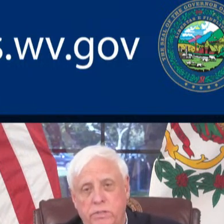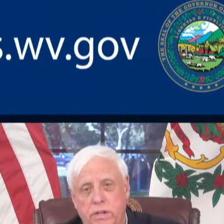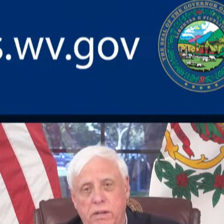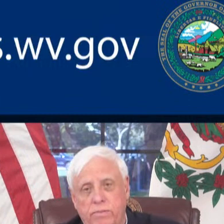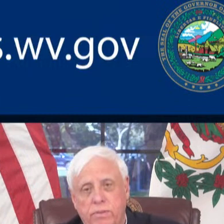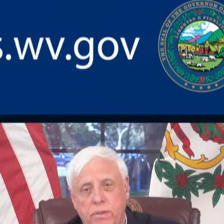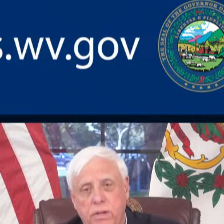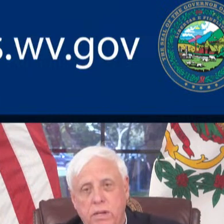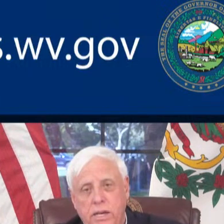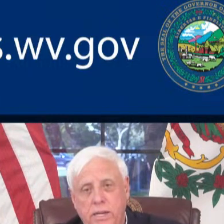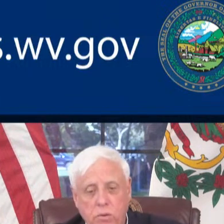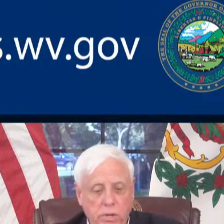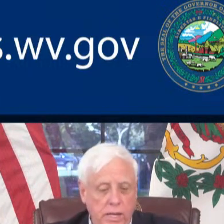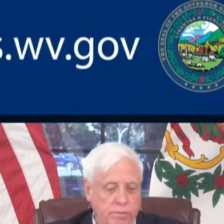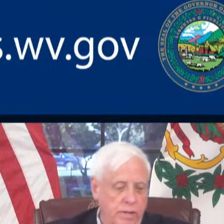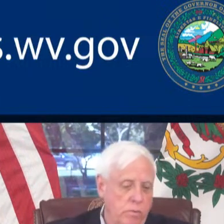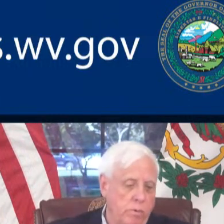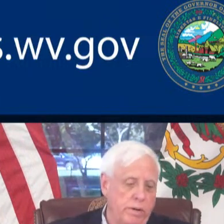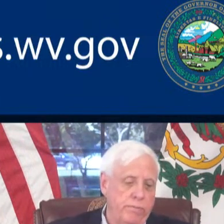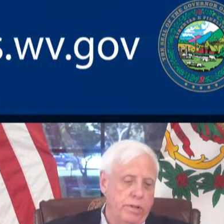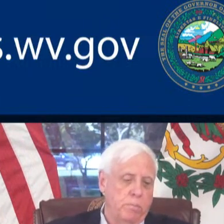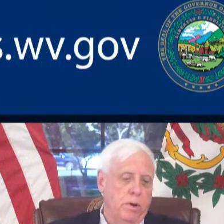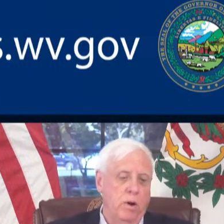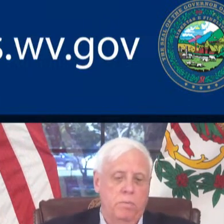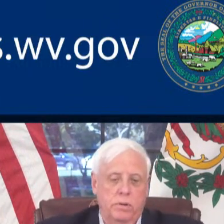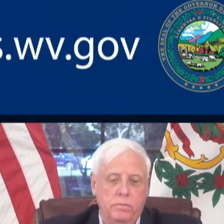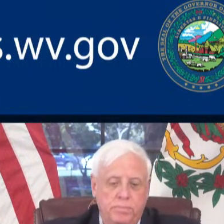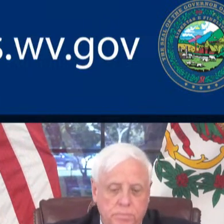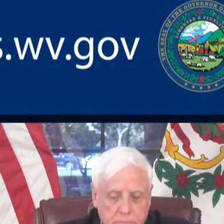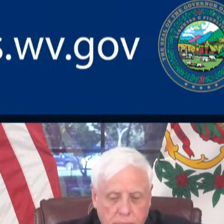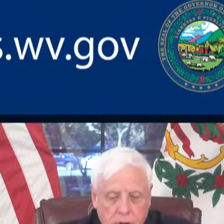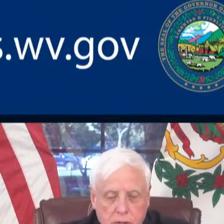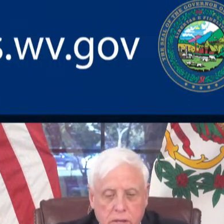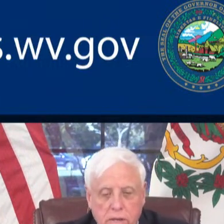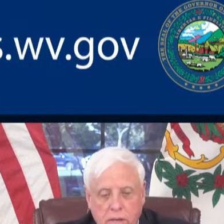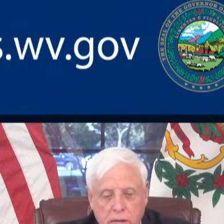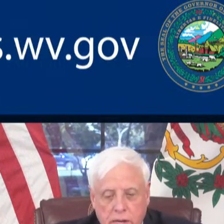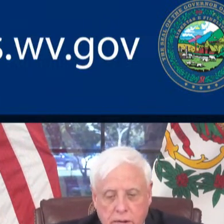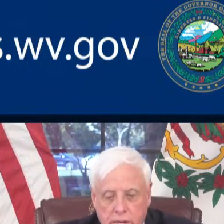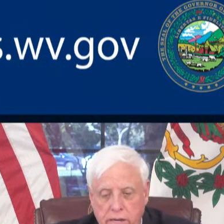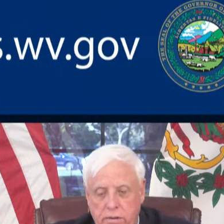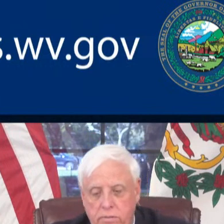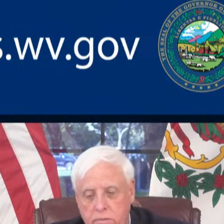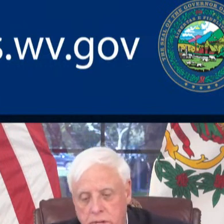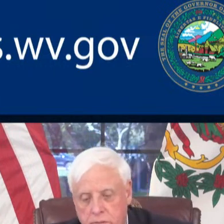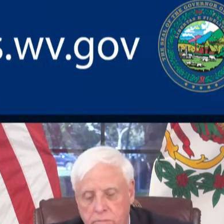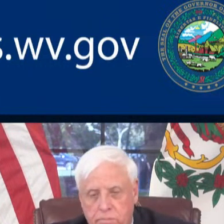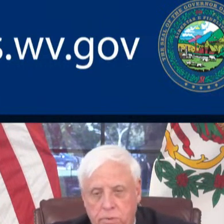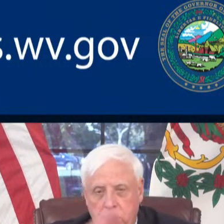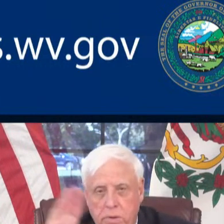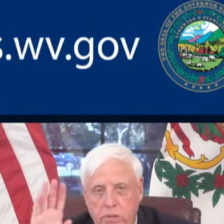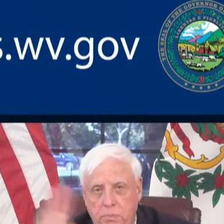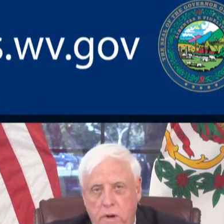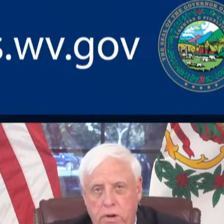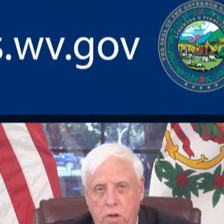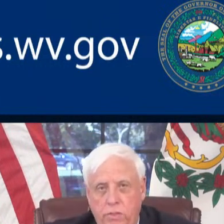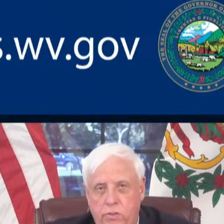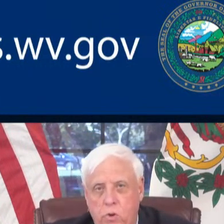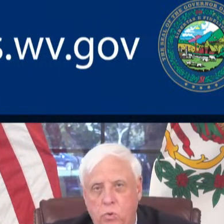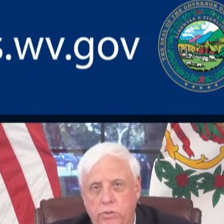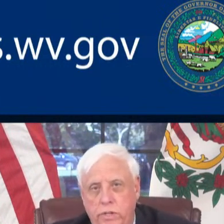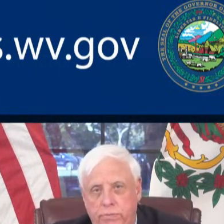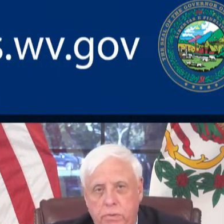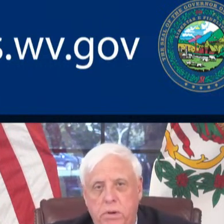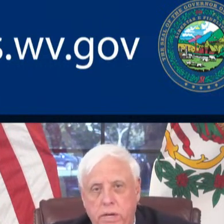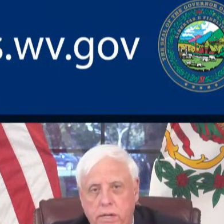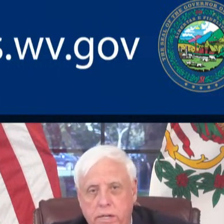good stuff. And then we left there and we went to Philip Barber. And for the most part, all the